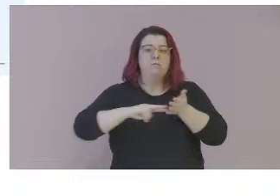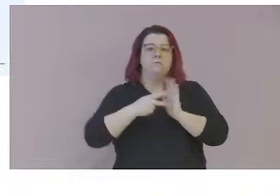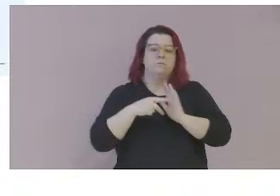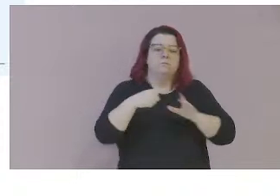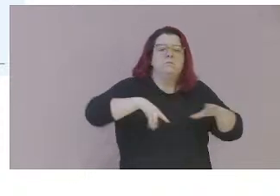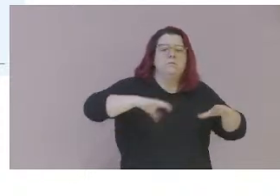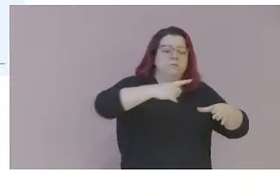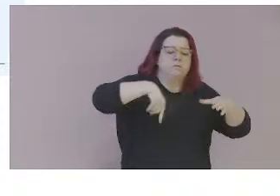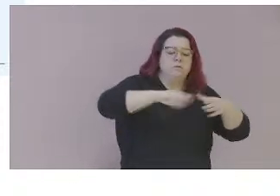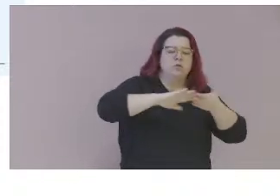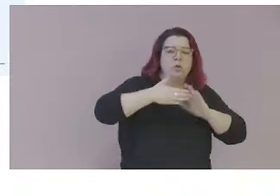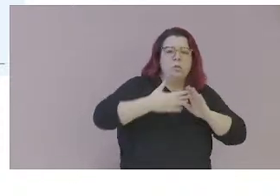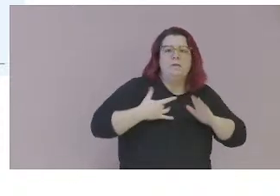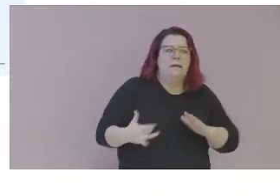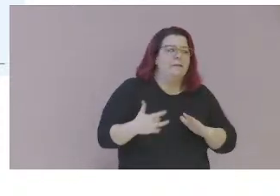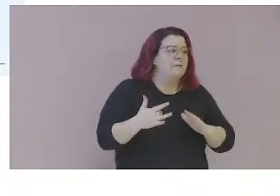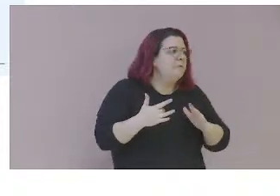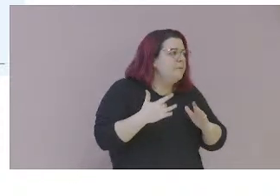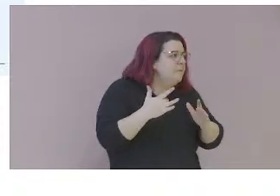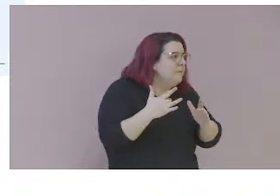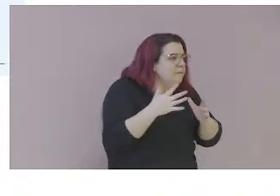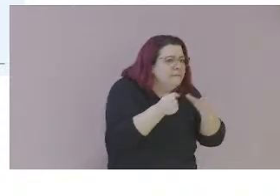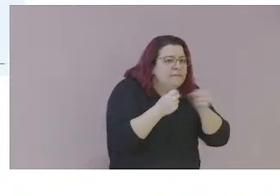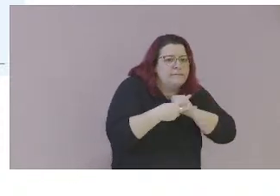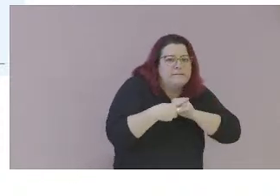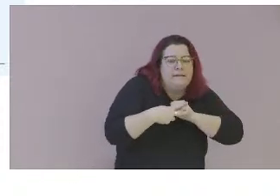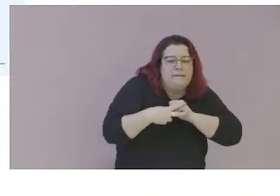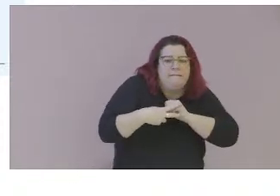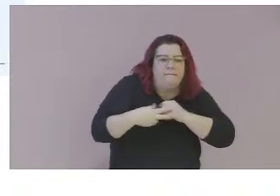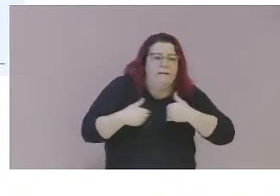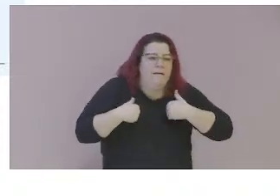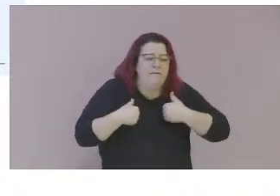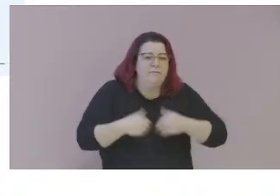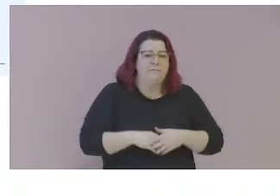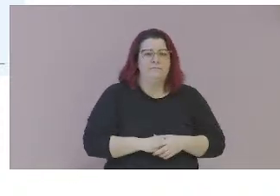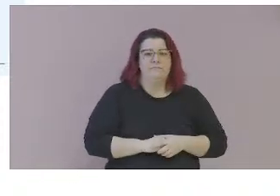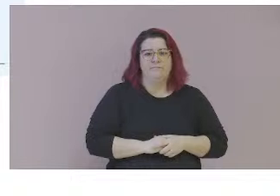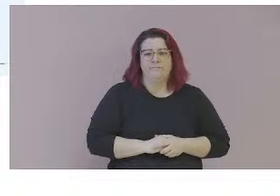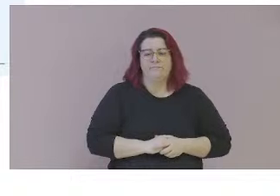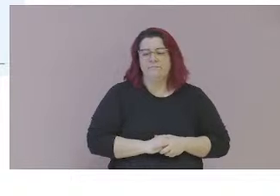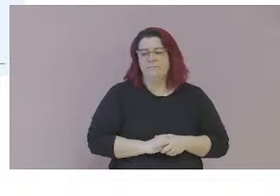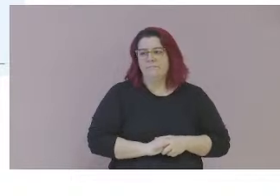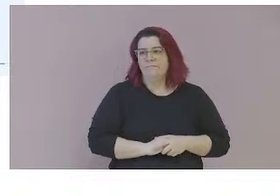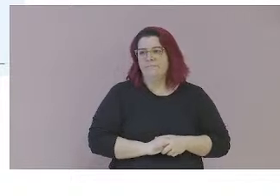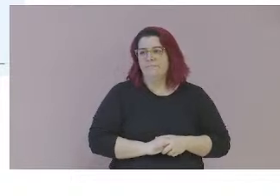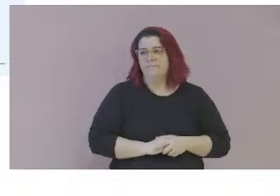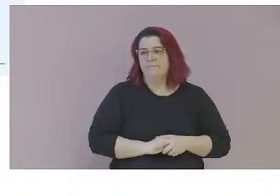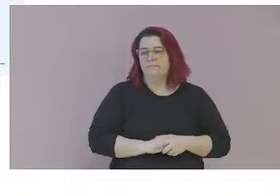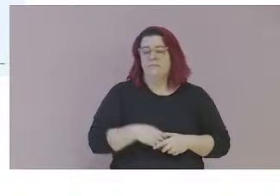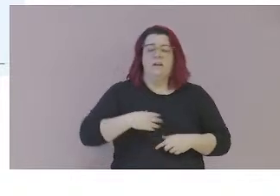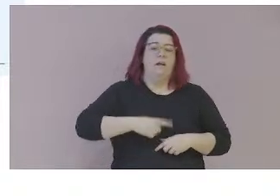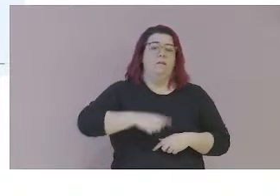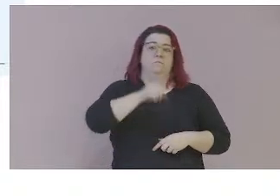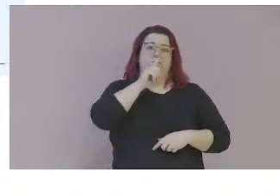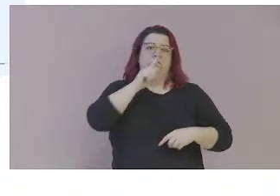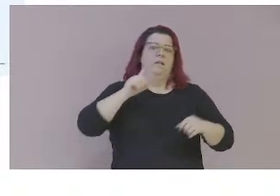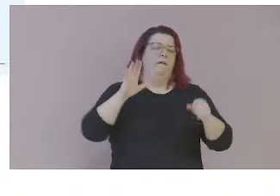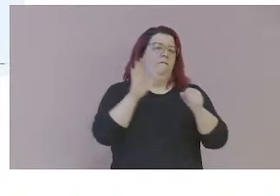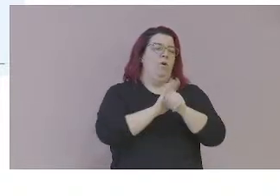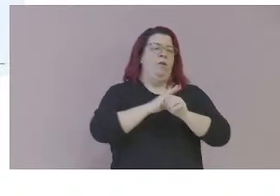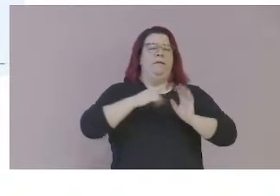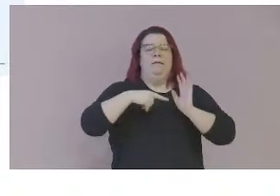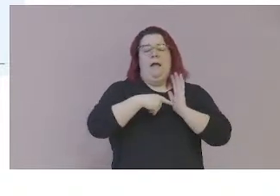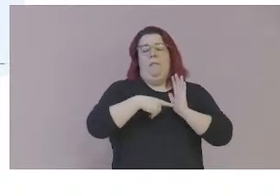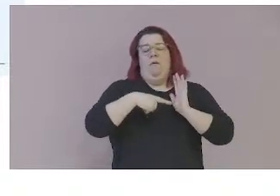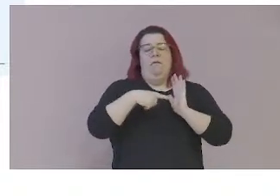not to mention in ableist context where implicit triage is the norm. And I didn't give you the examples of just so many people